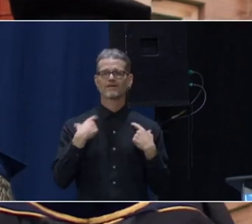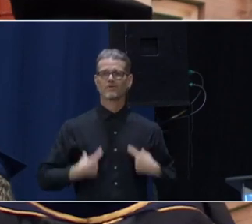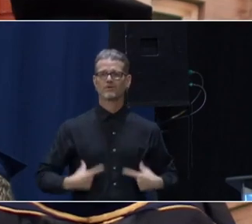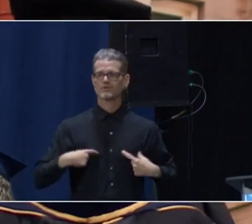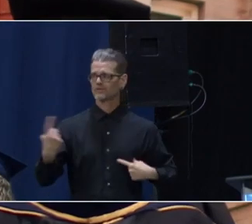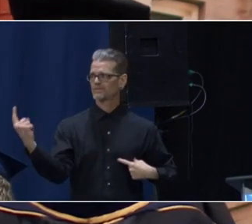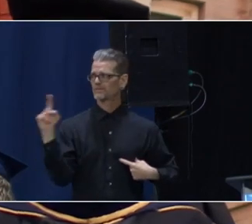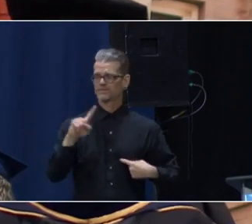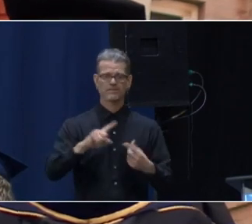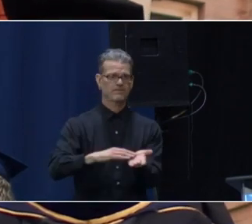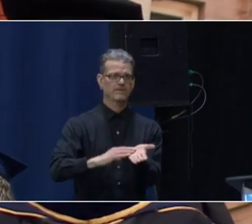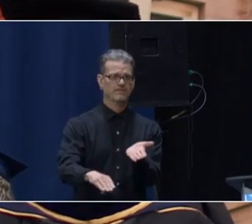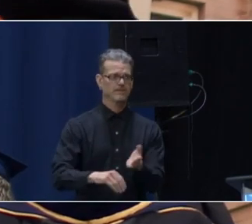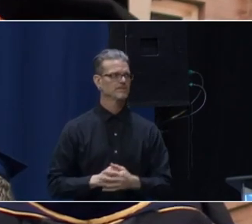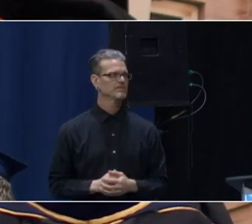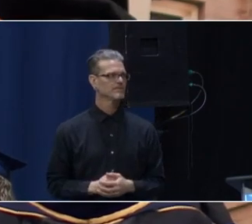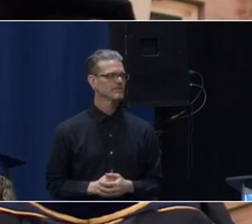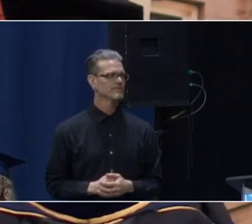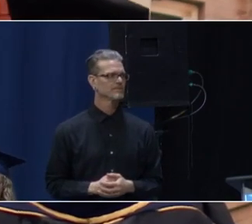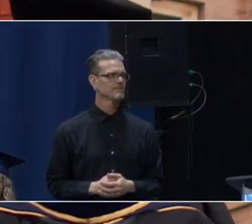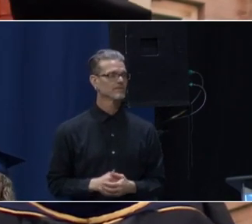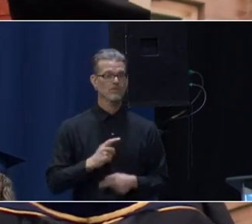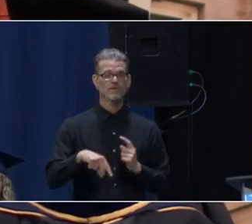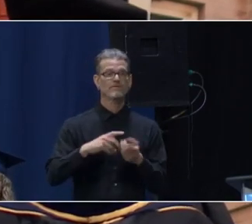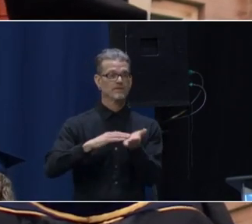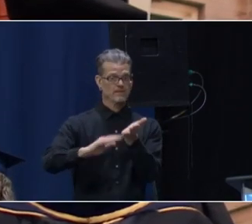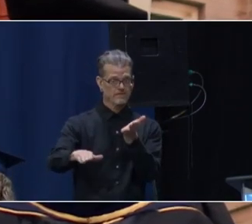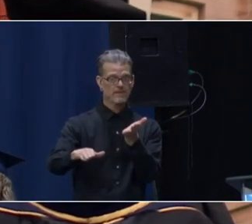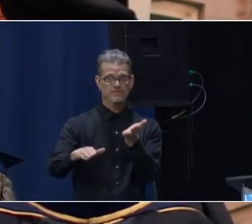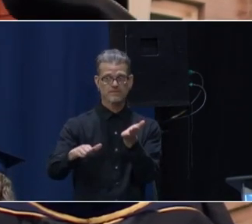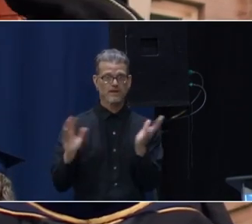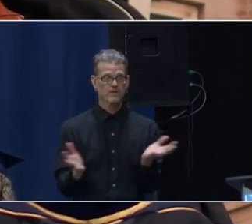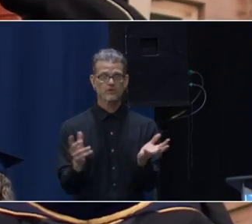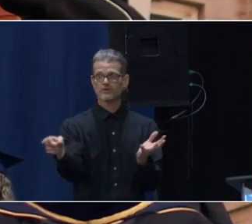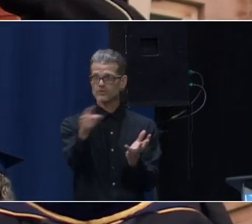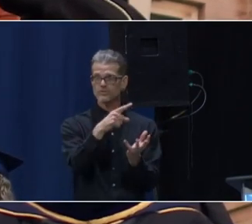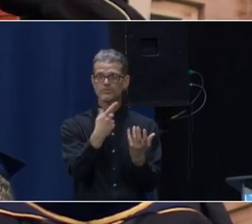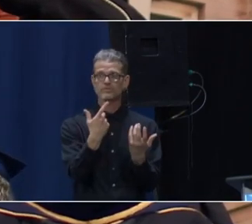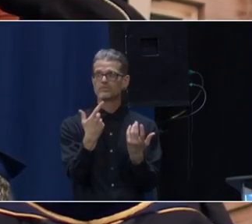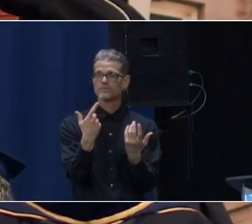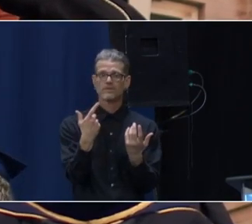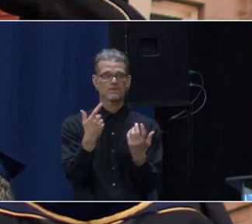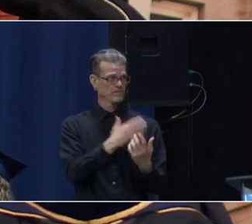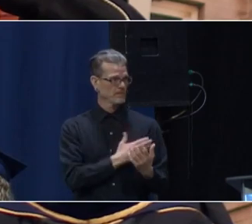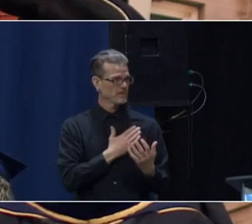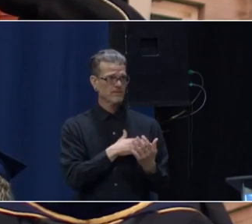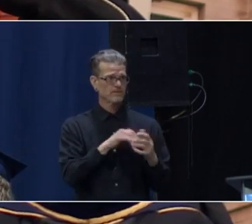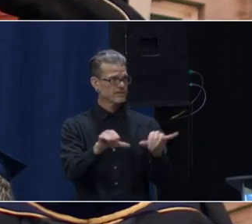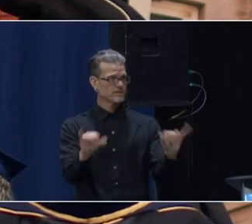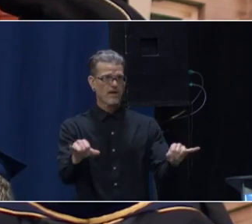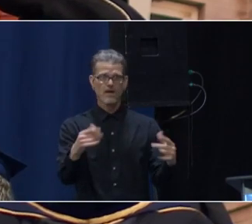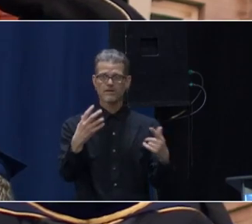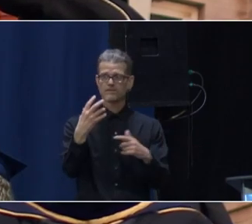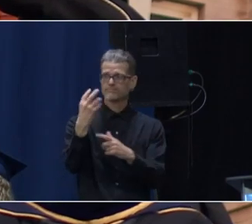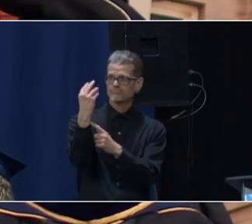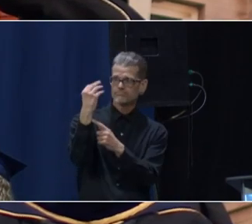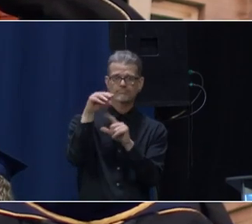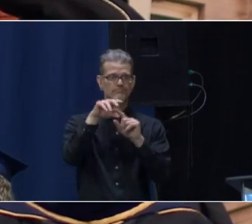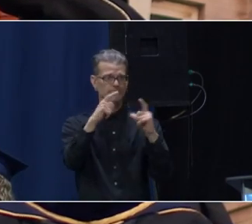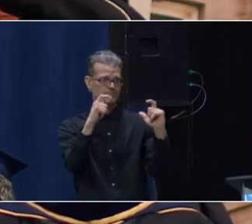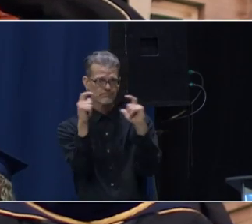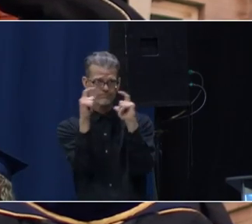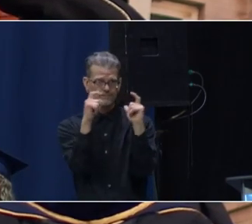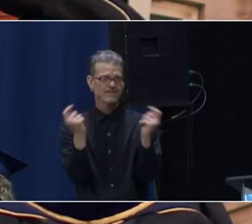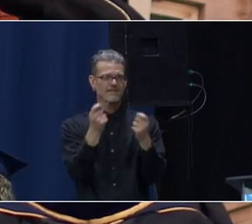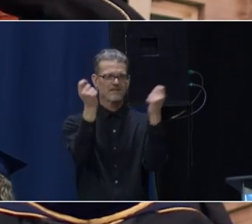commencement marshals. Once dismissed, I encourage our graduates and guests to remain and take photos to celebrate